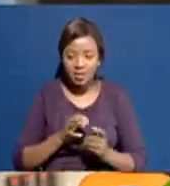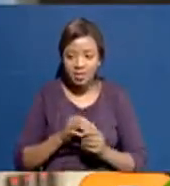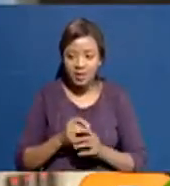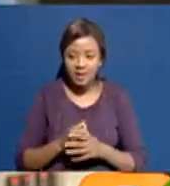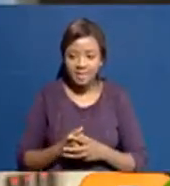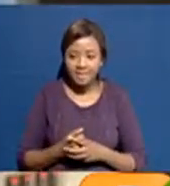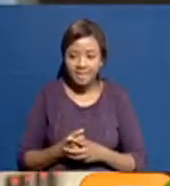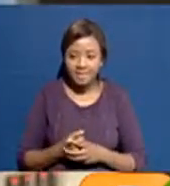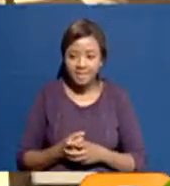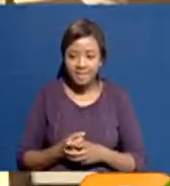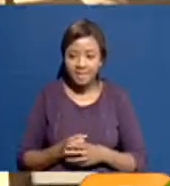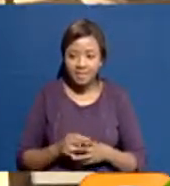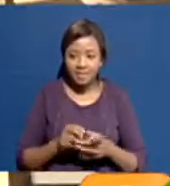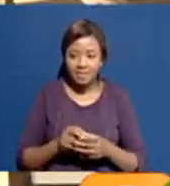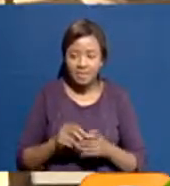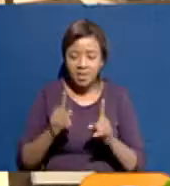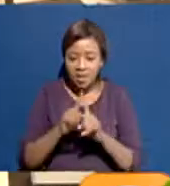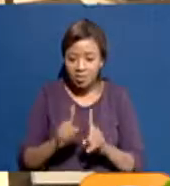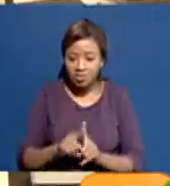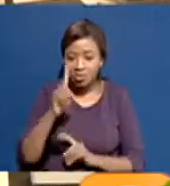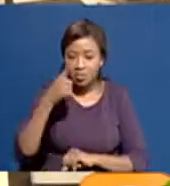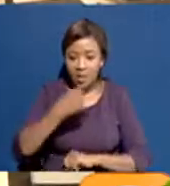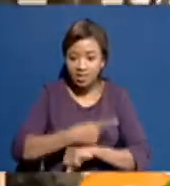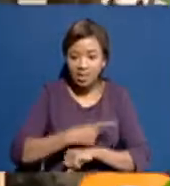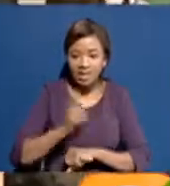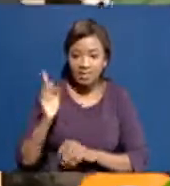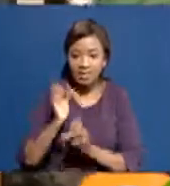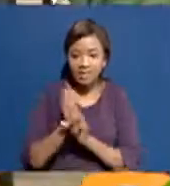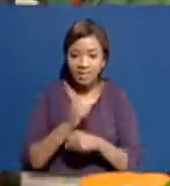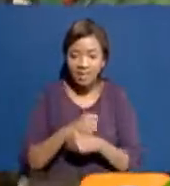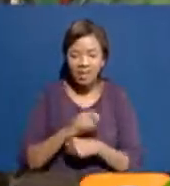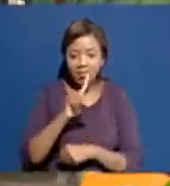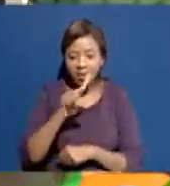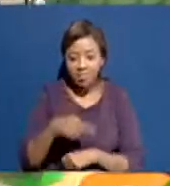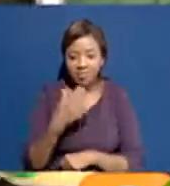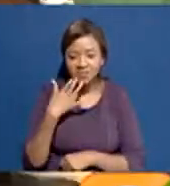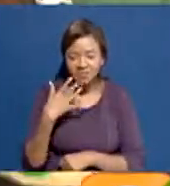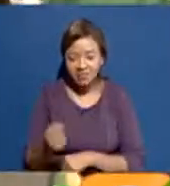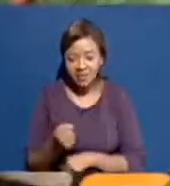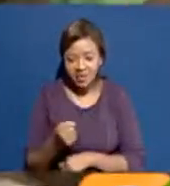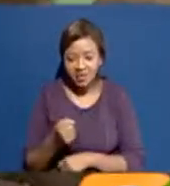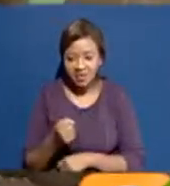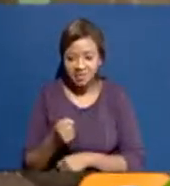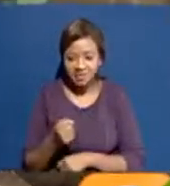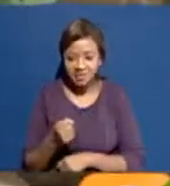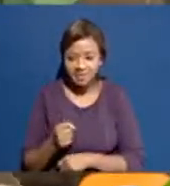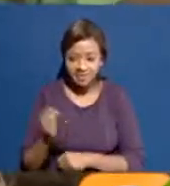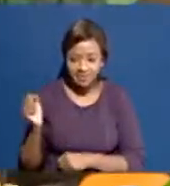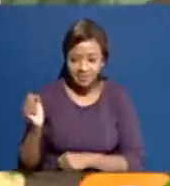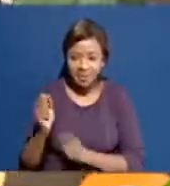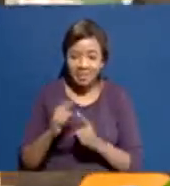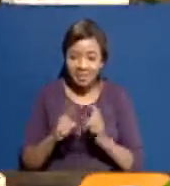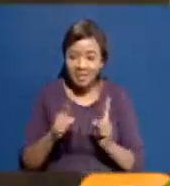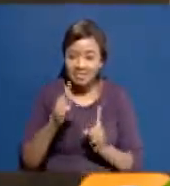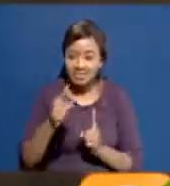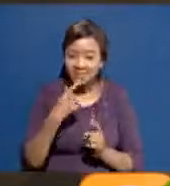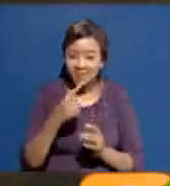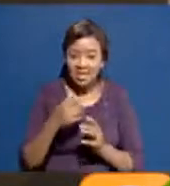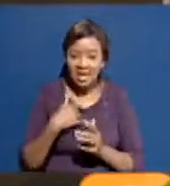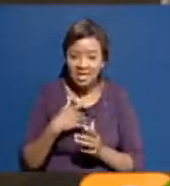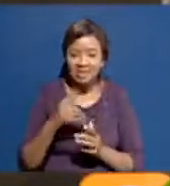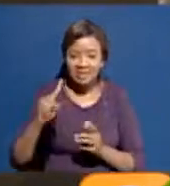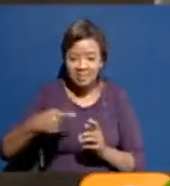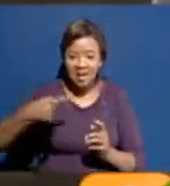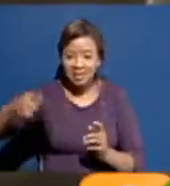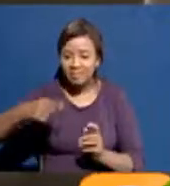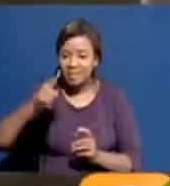is the installation of the paver. In a day, Gjenge makes at least 1,500 pavers, but Mateus says they are facing higher demand